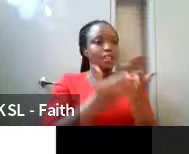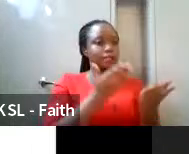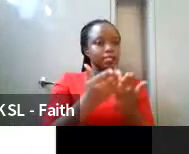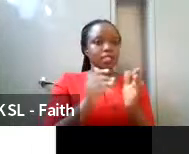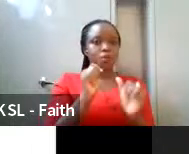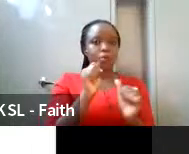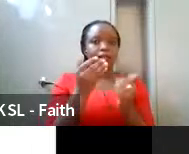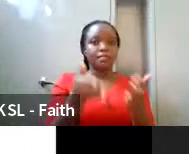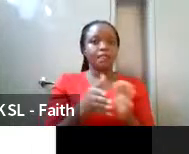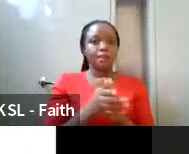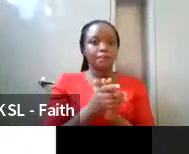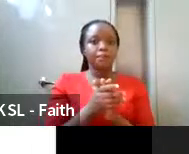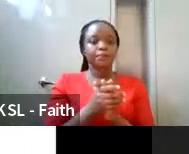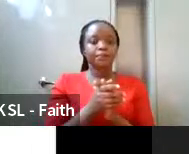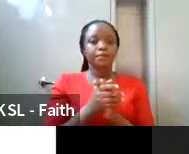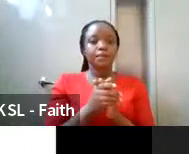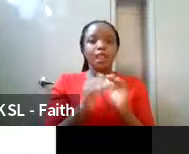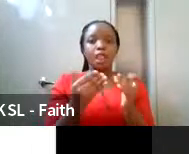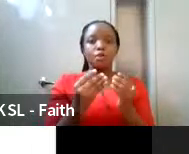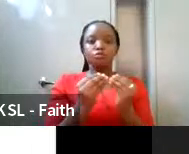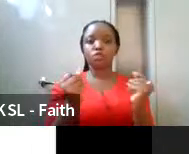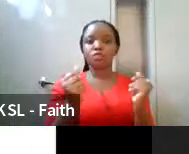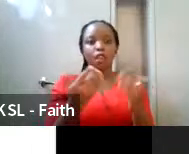been carrying out?